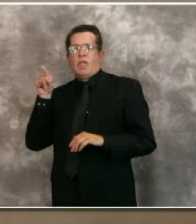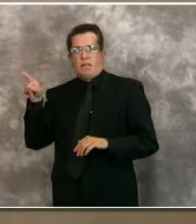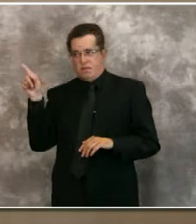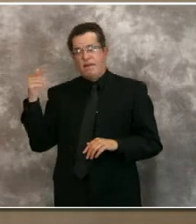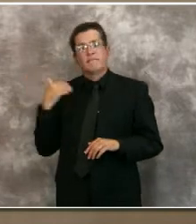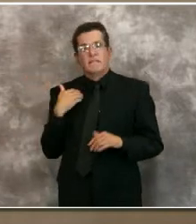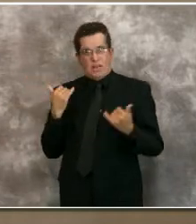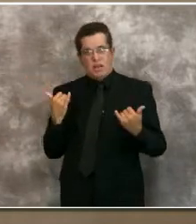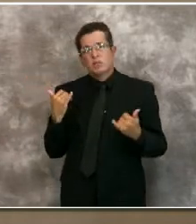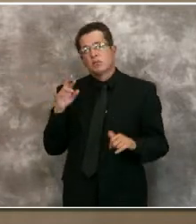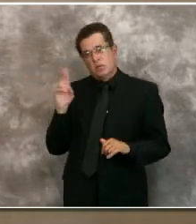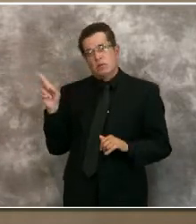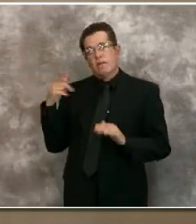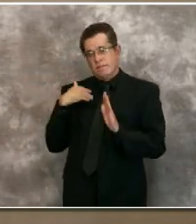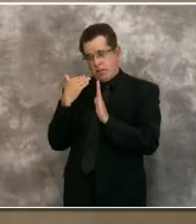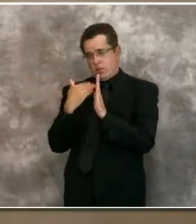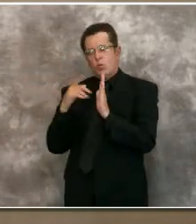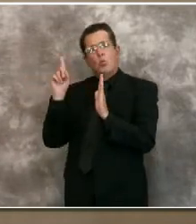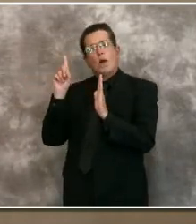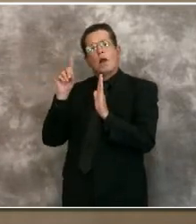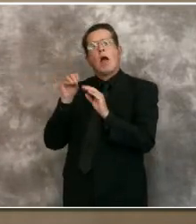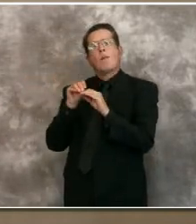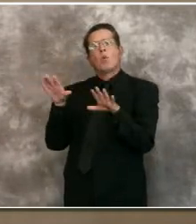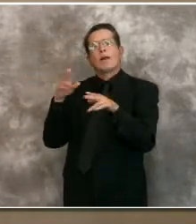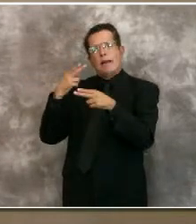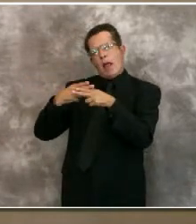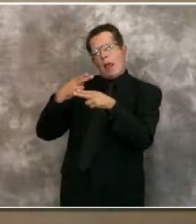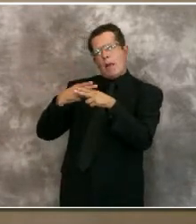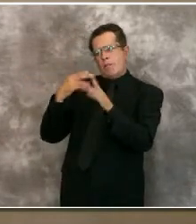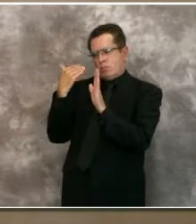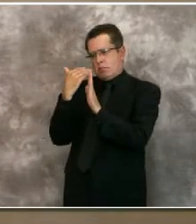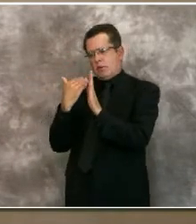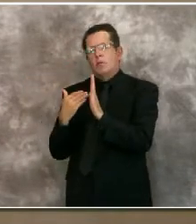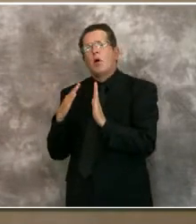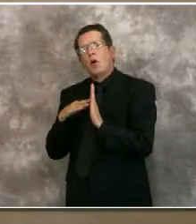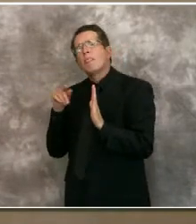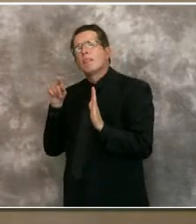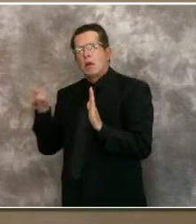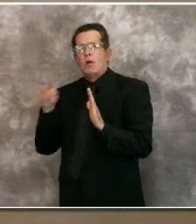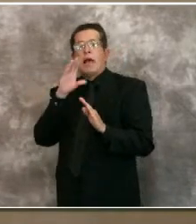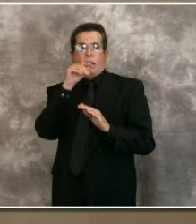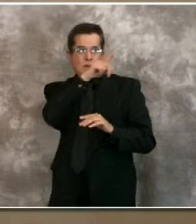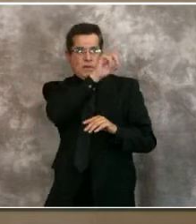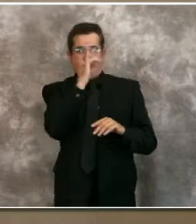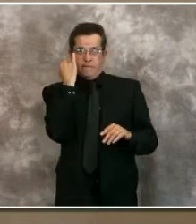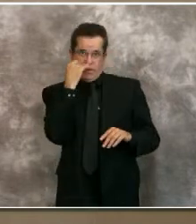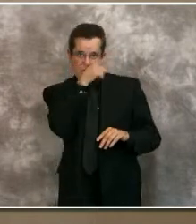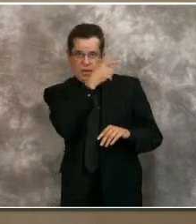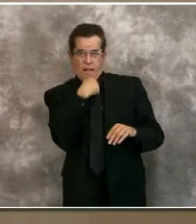place. And also facilities that have outbreaks are required to notify